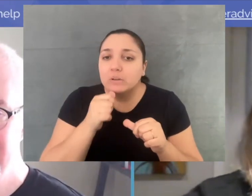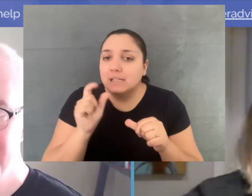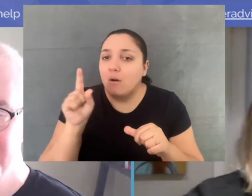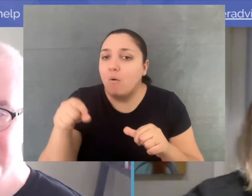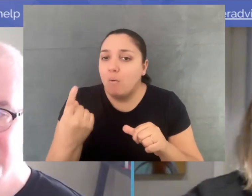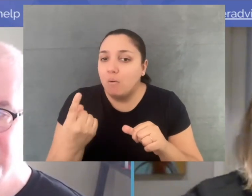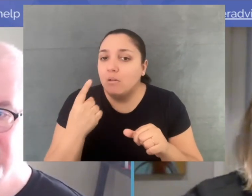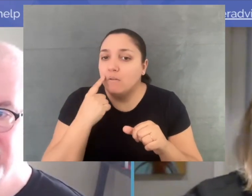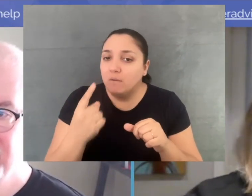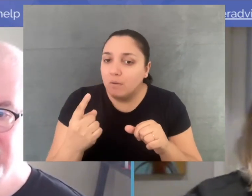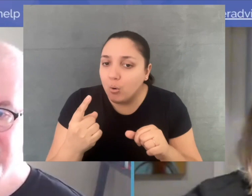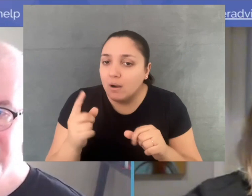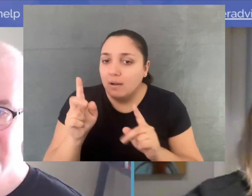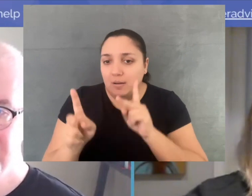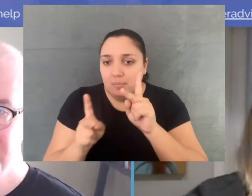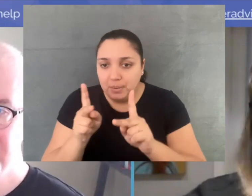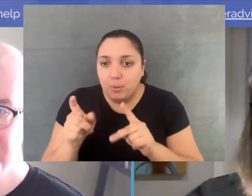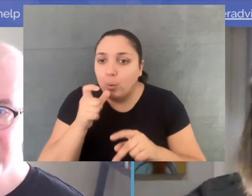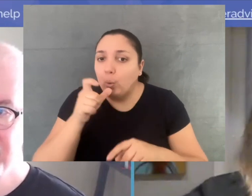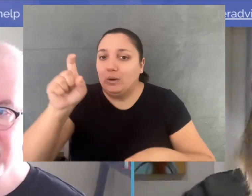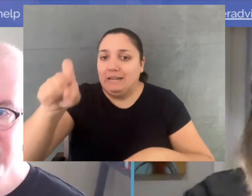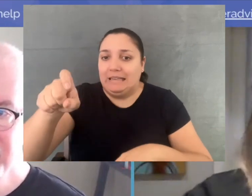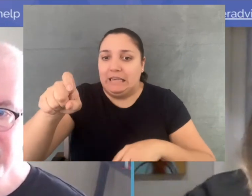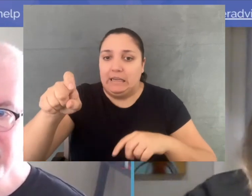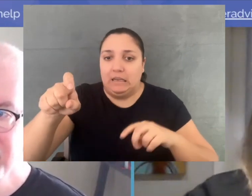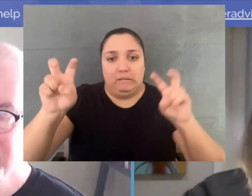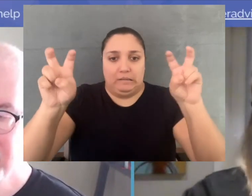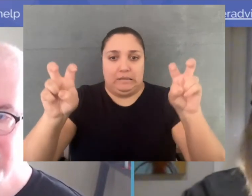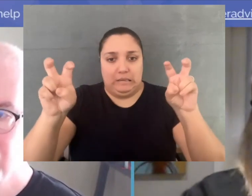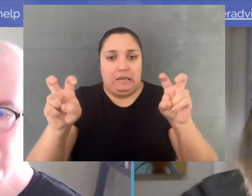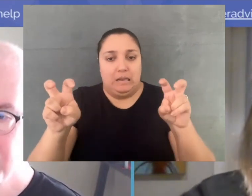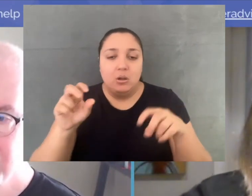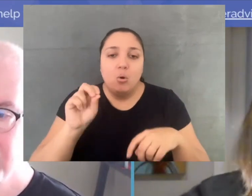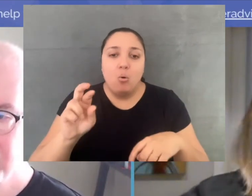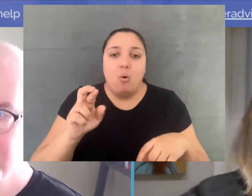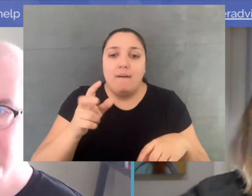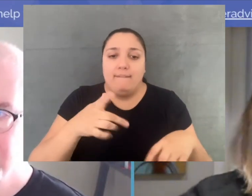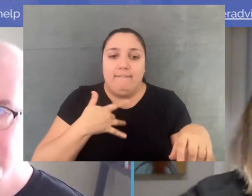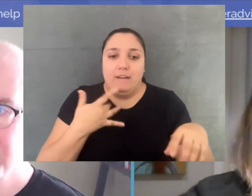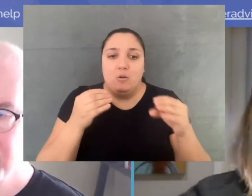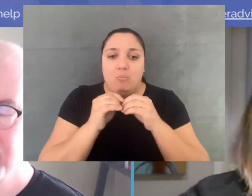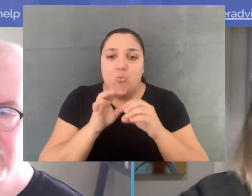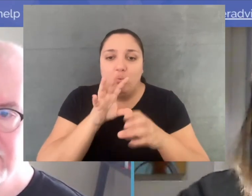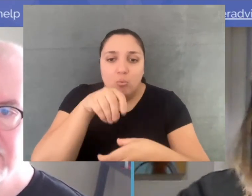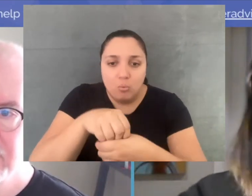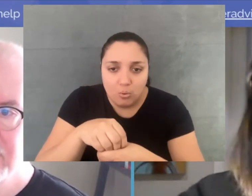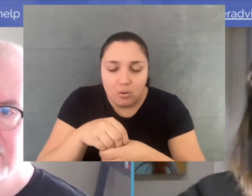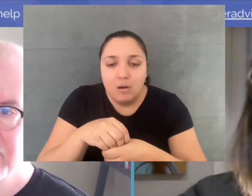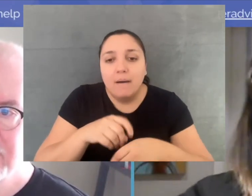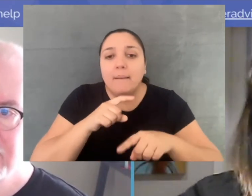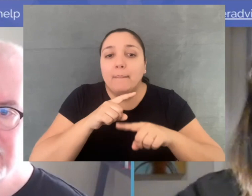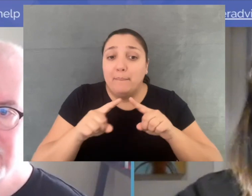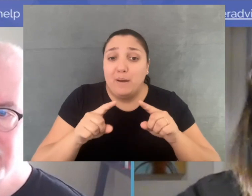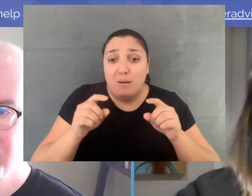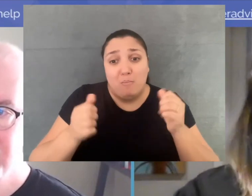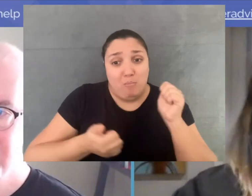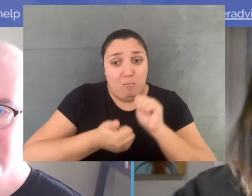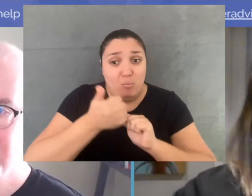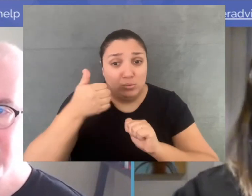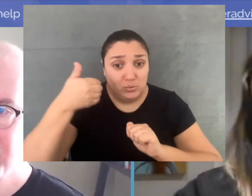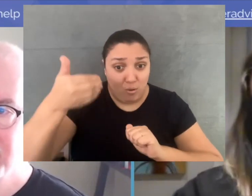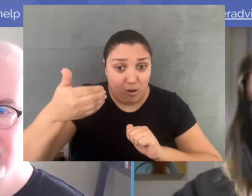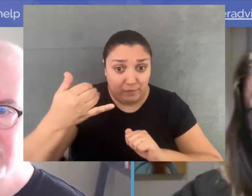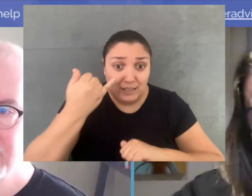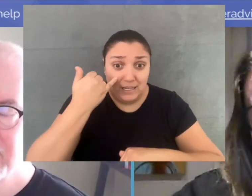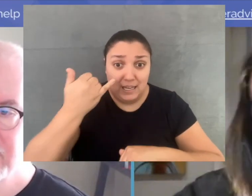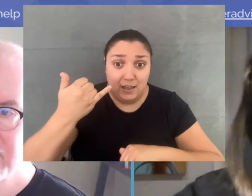what we have to remember is we're not just doing a lot of these things for people who need them or who feel more included when we do them. We're also doing them